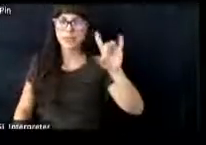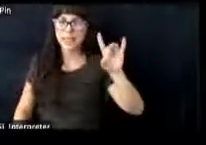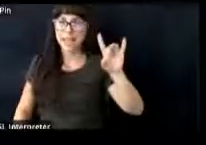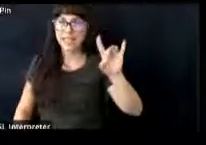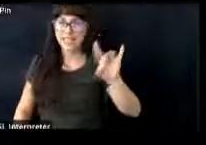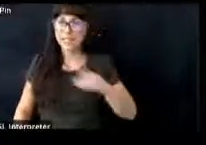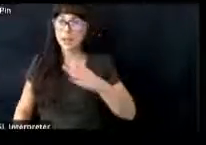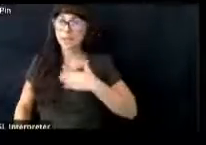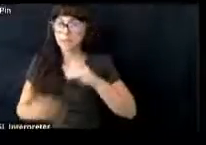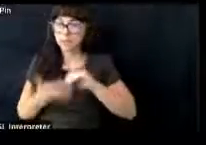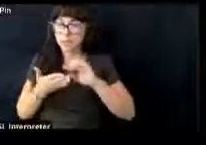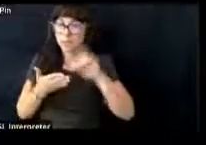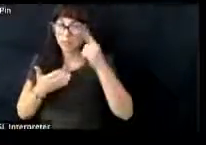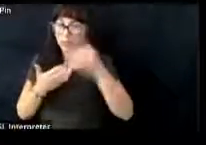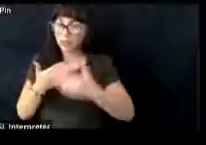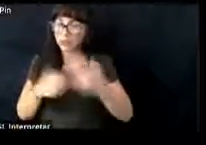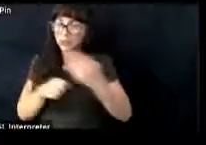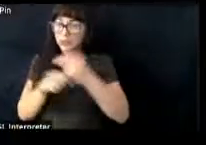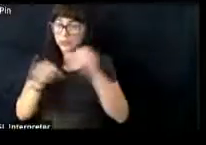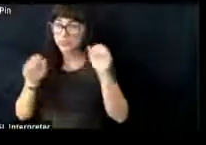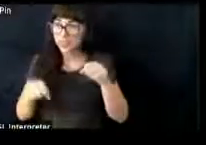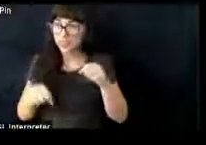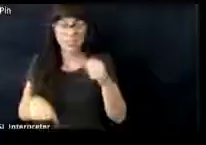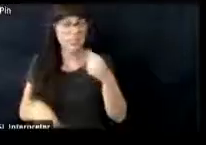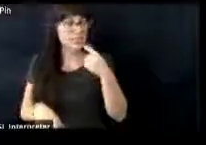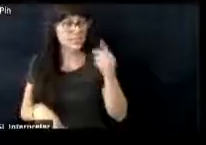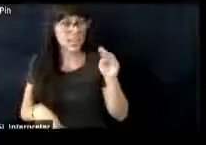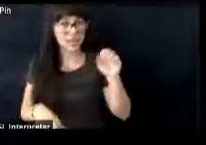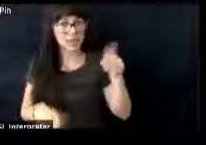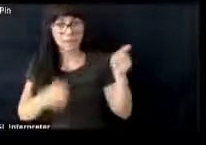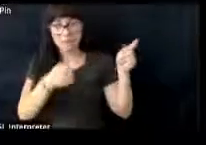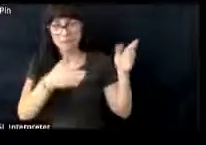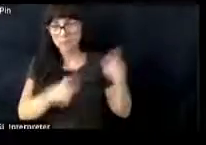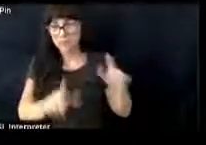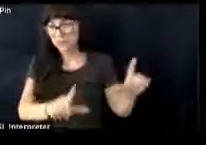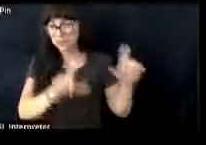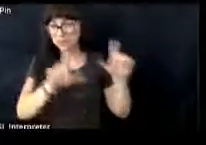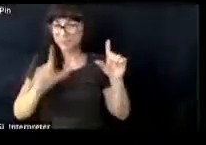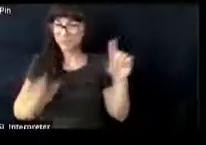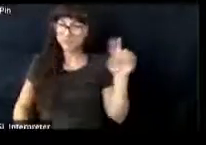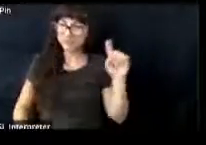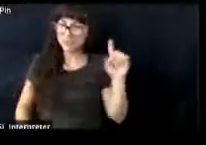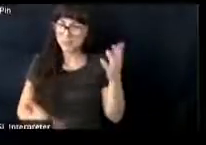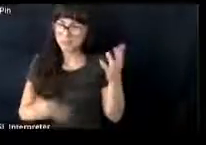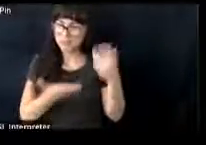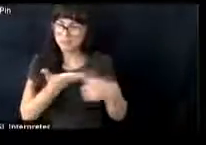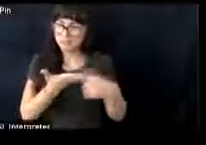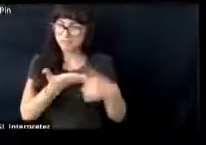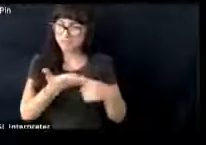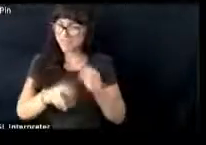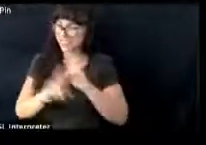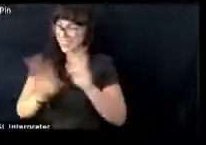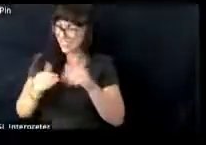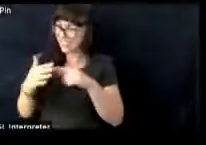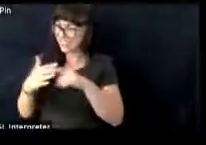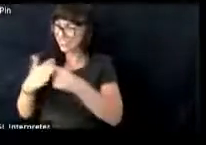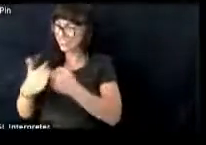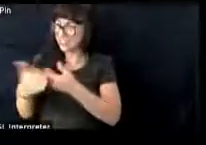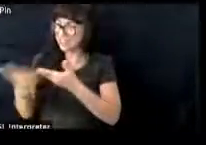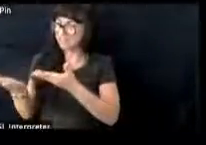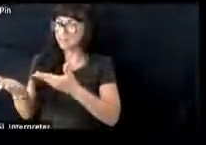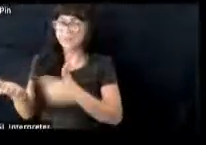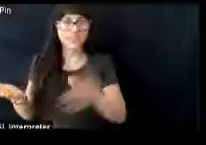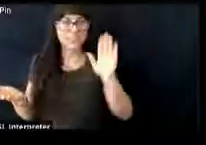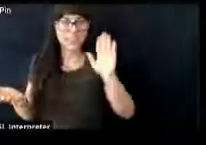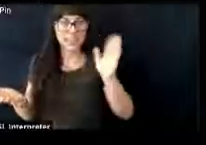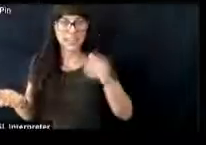for future reference. If you'll please let the mapper know what area you would like to discuss today, the floor is yours. Yes, my name